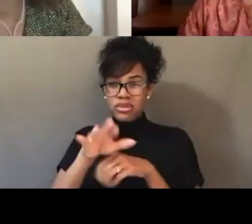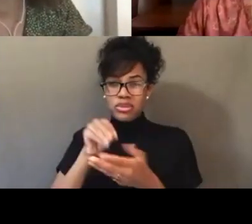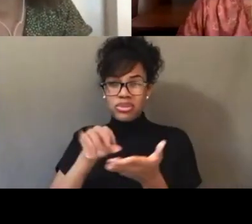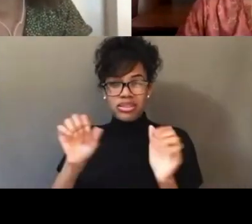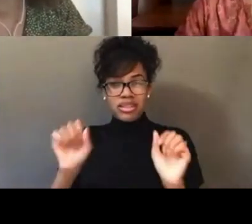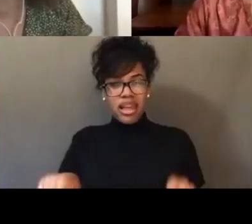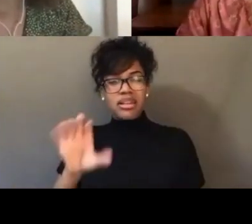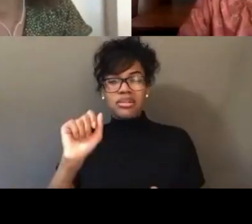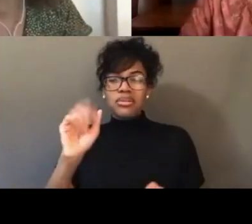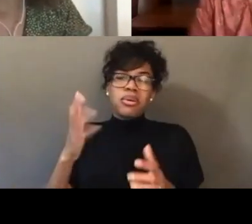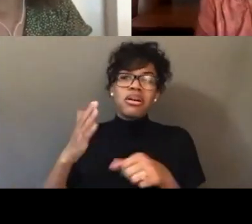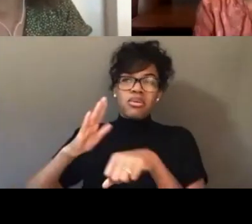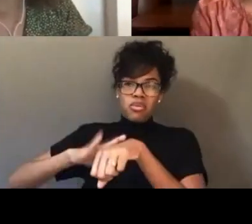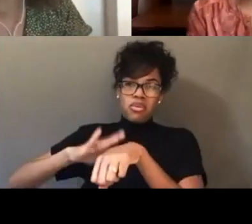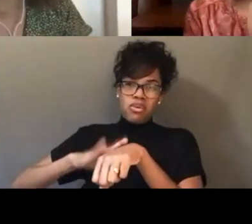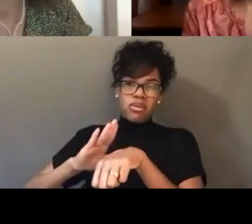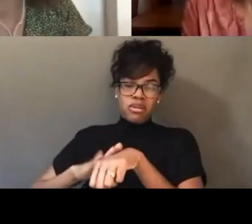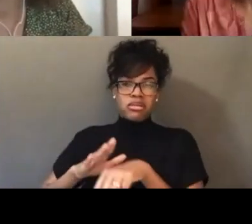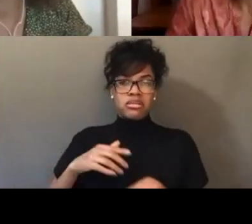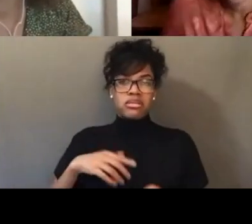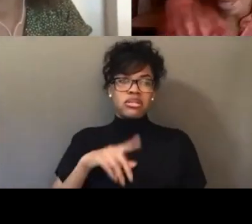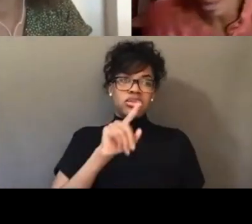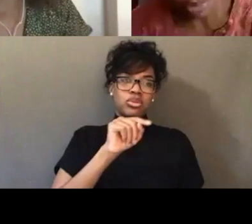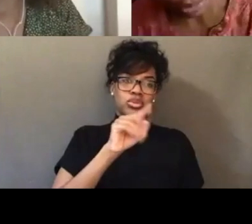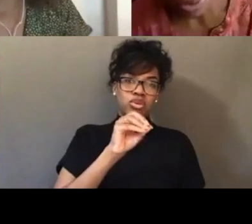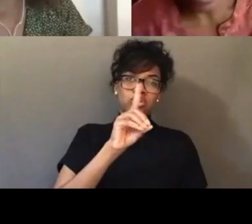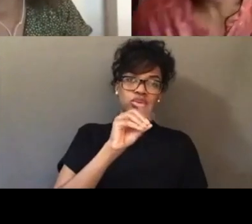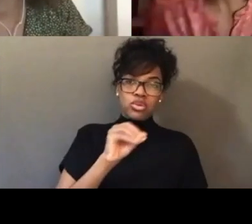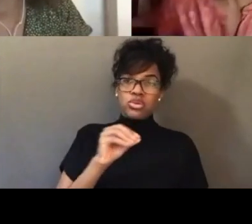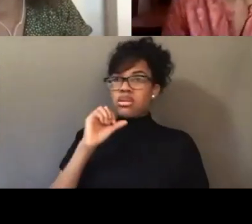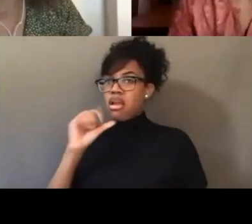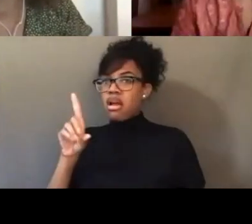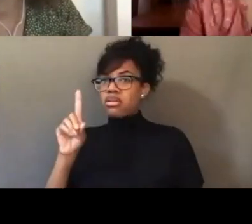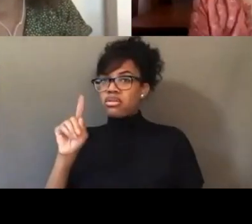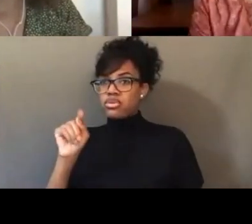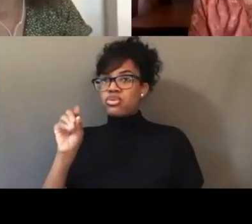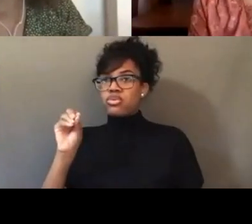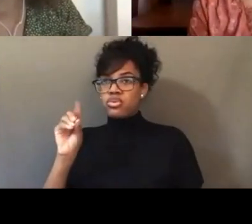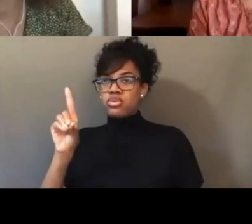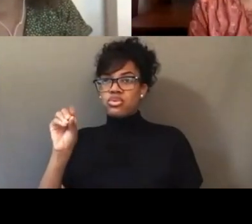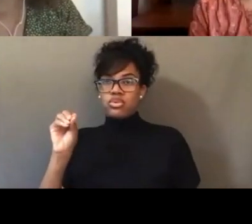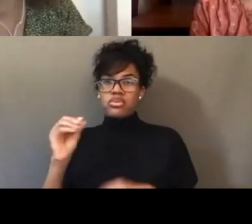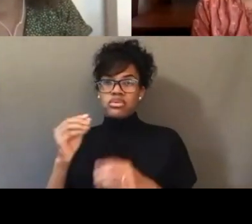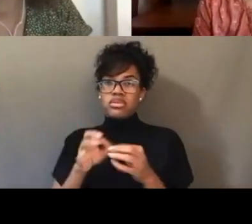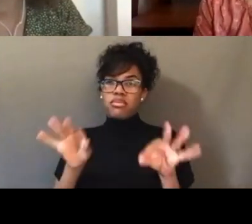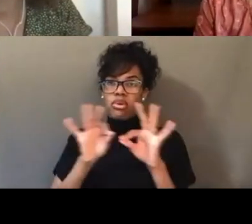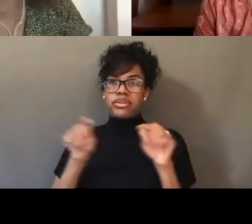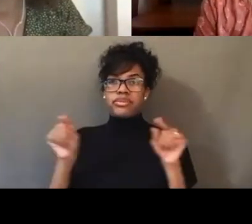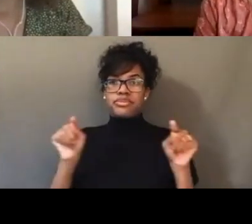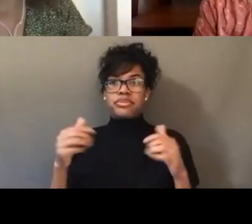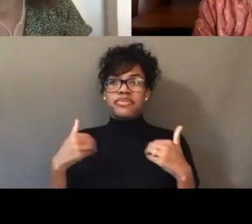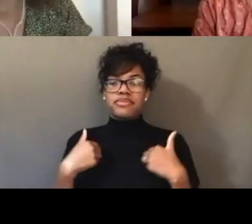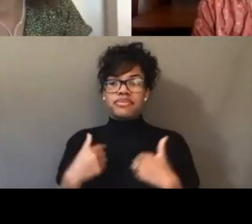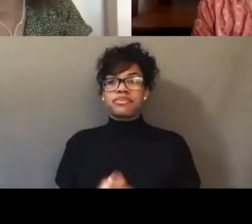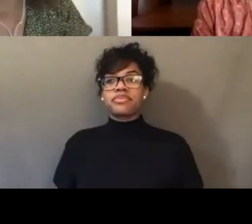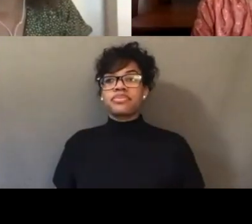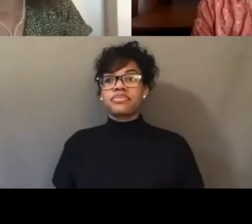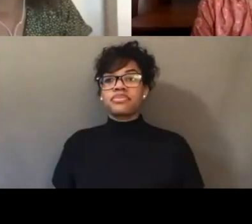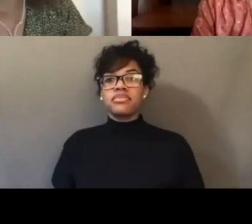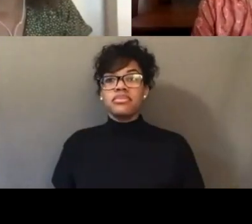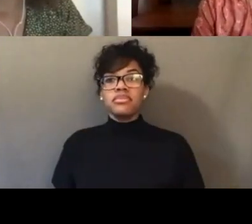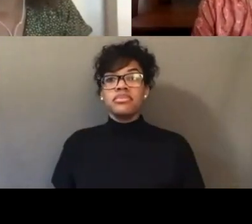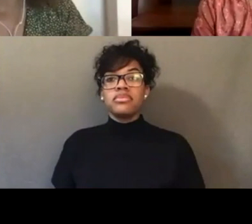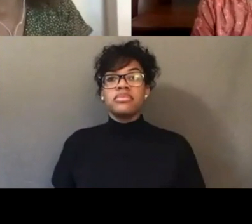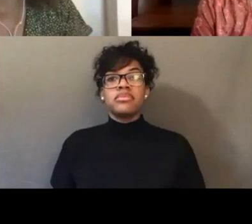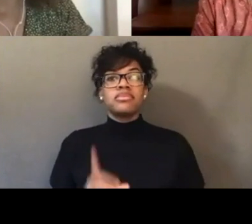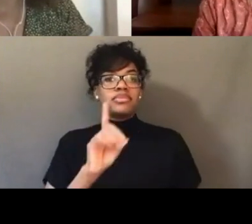Yeah, I agree with both with what each of you have said. And I think one of the things that folks got to remember